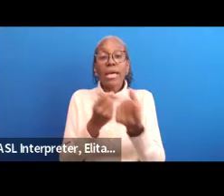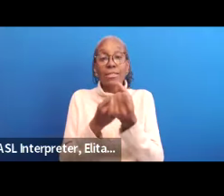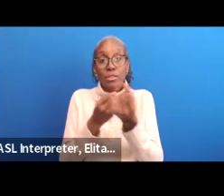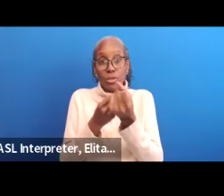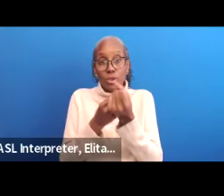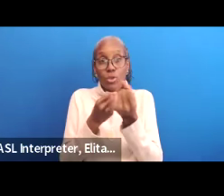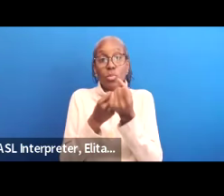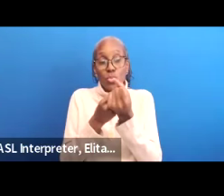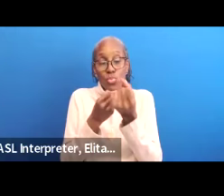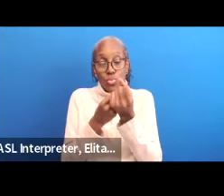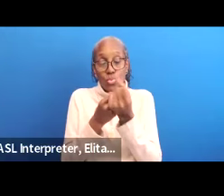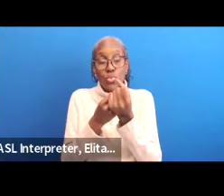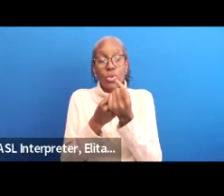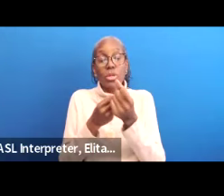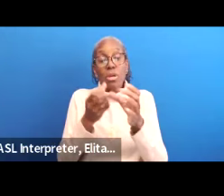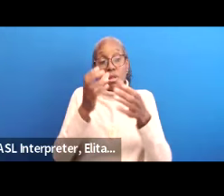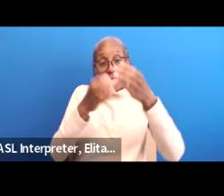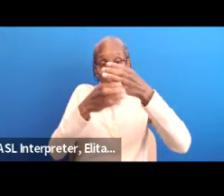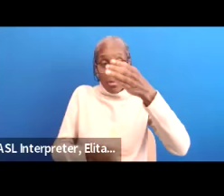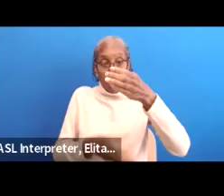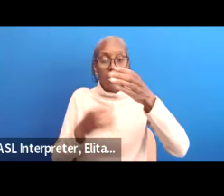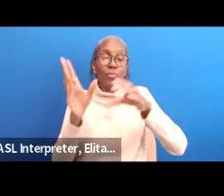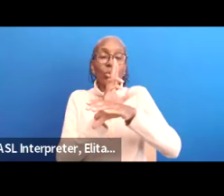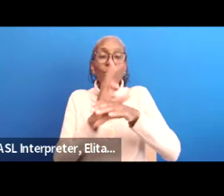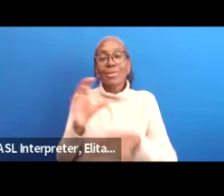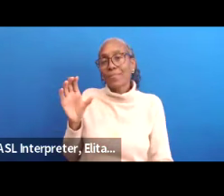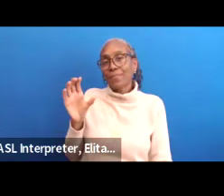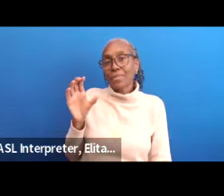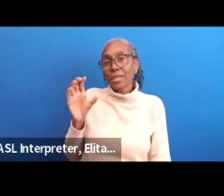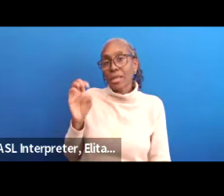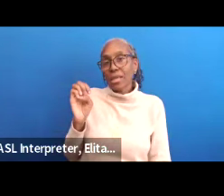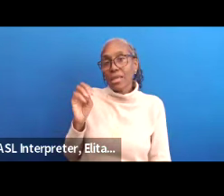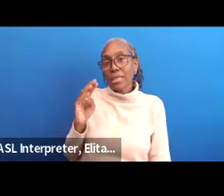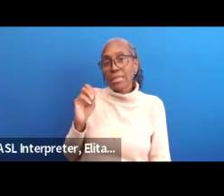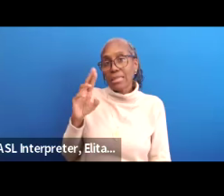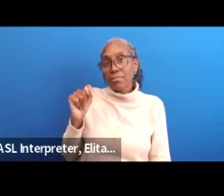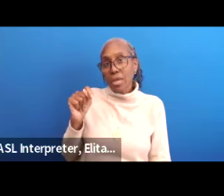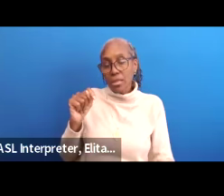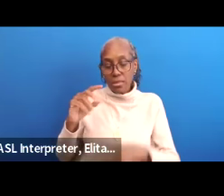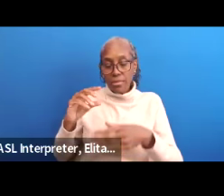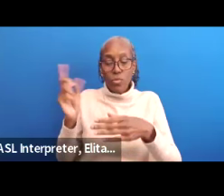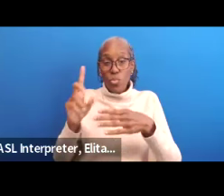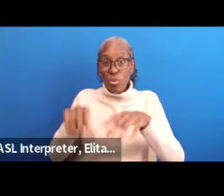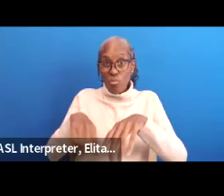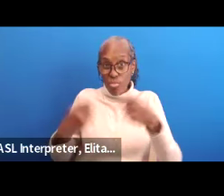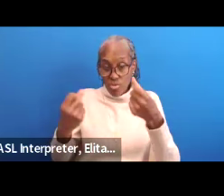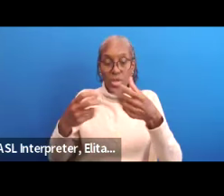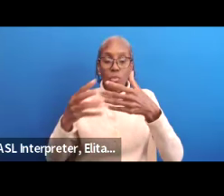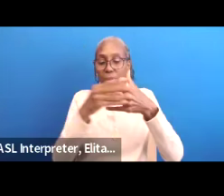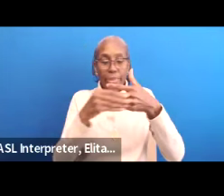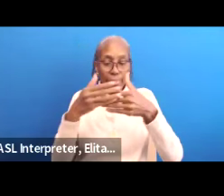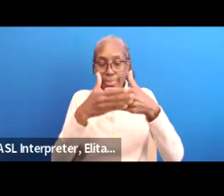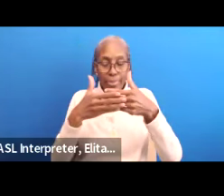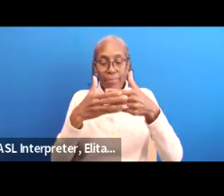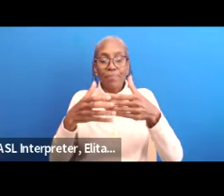spinal column by putting cement in the front of the spine where it was broken and